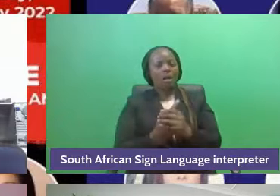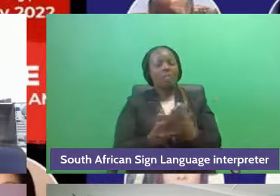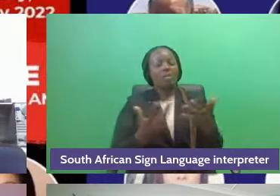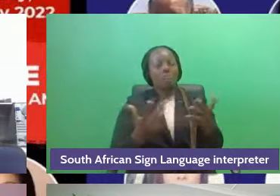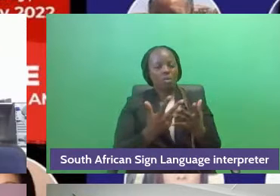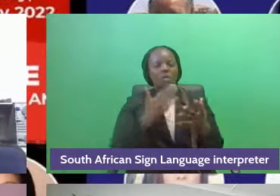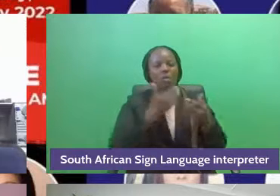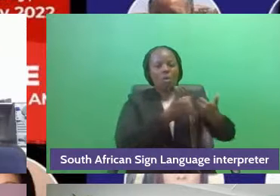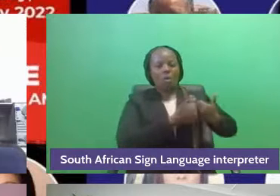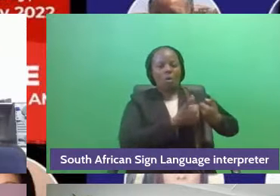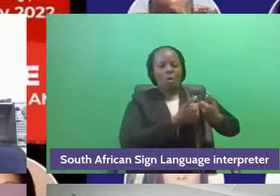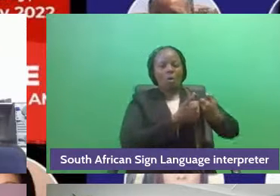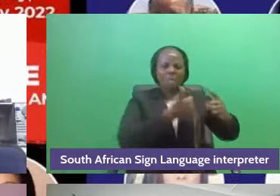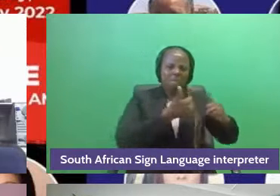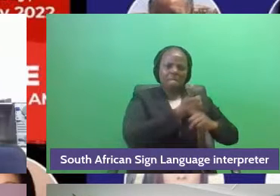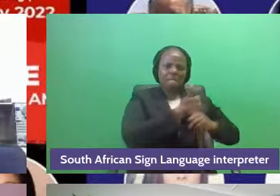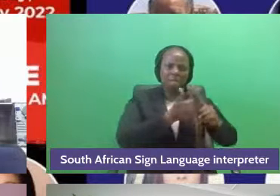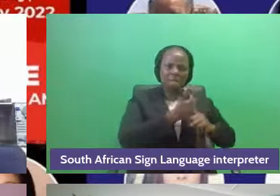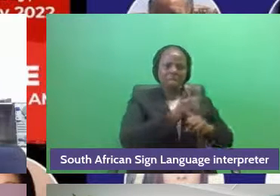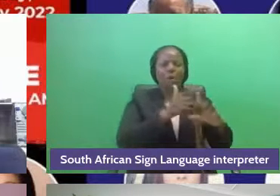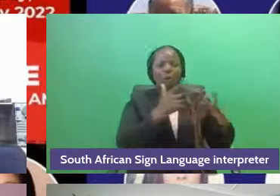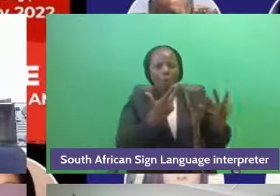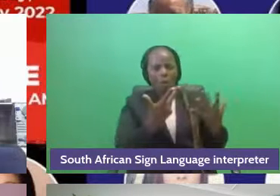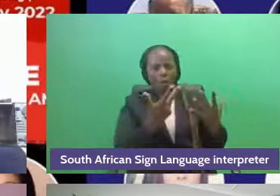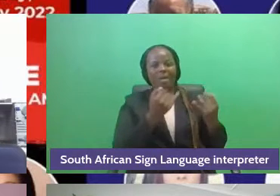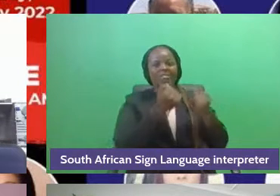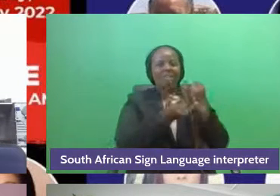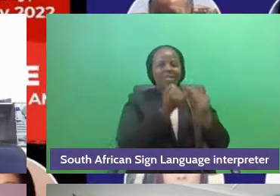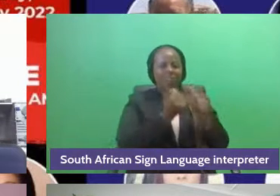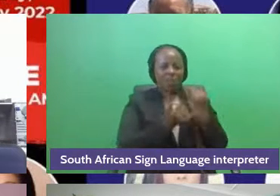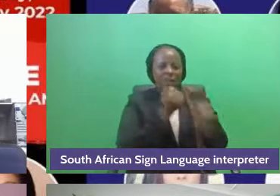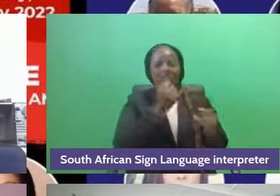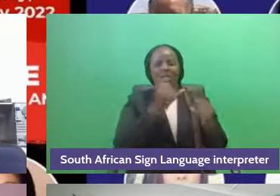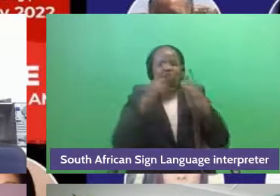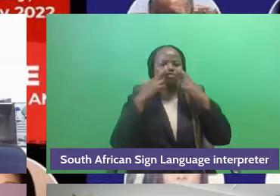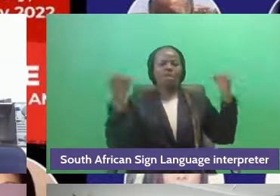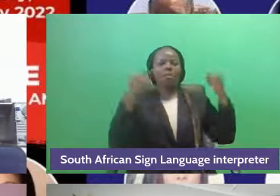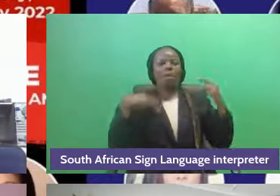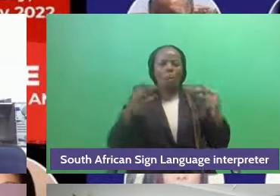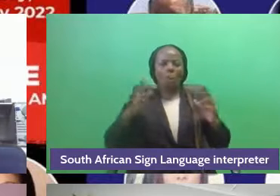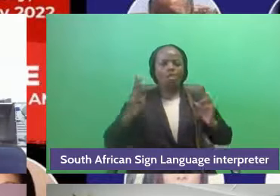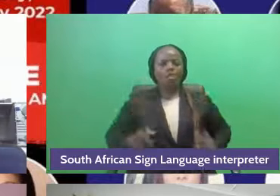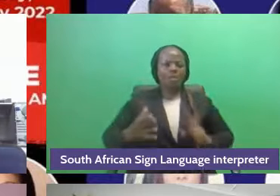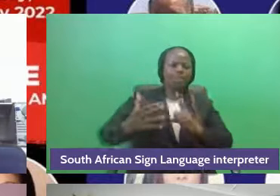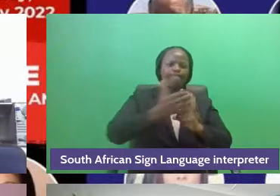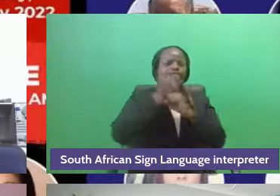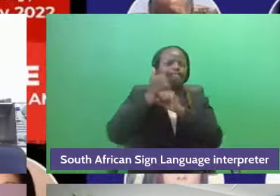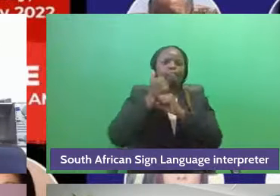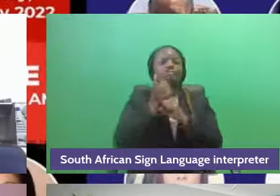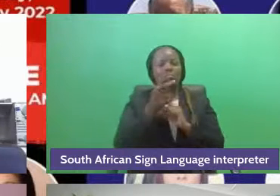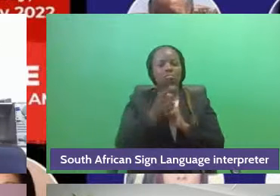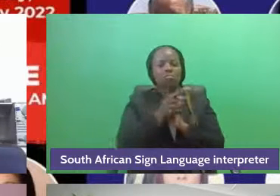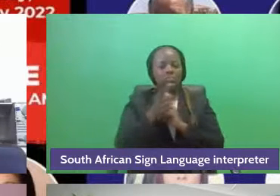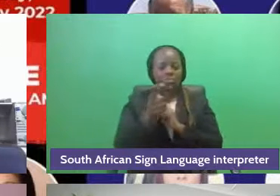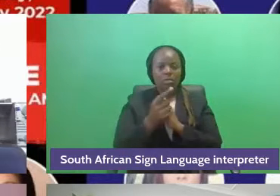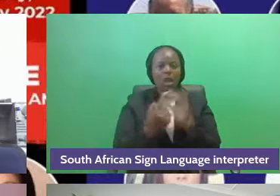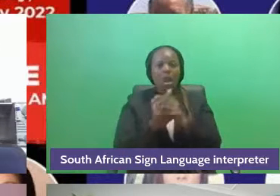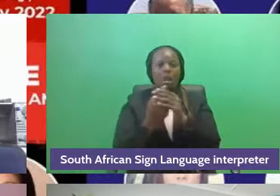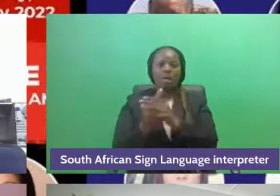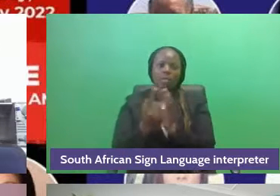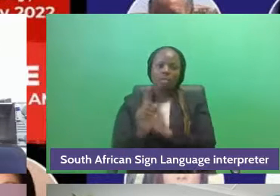violence, sexual violence, and trafficking. So they are also more likely to experience